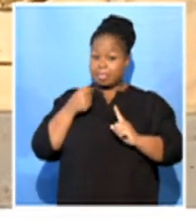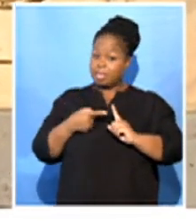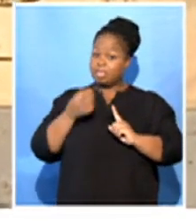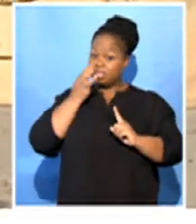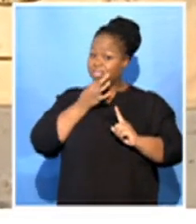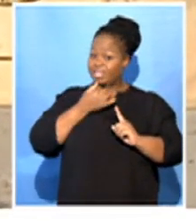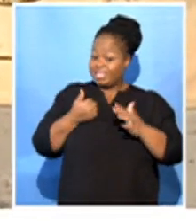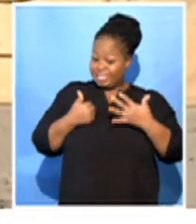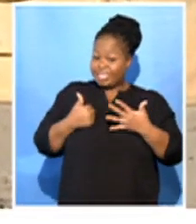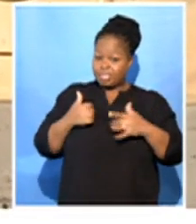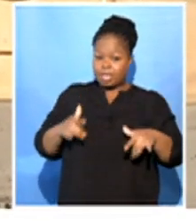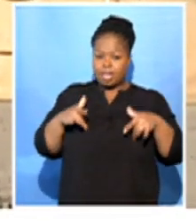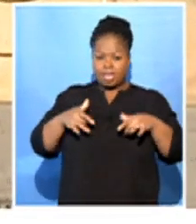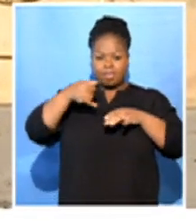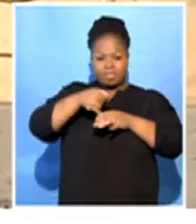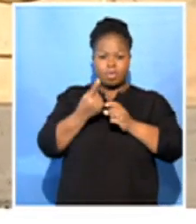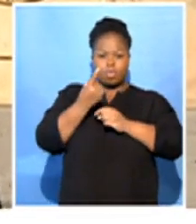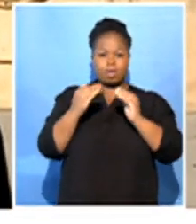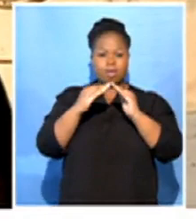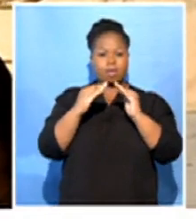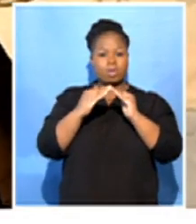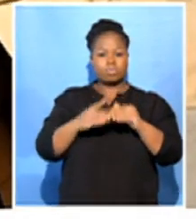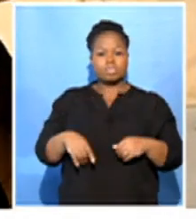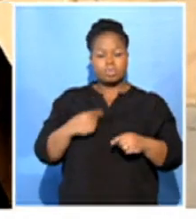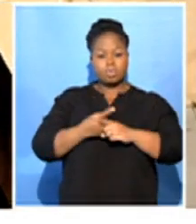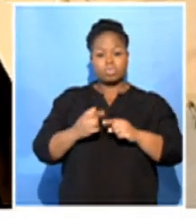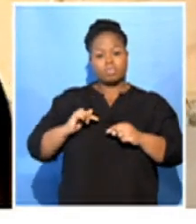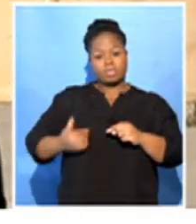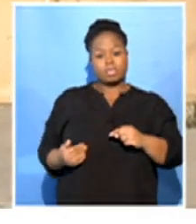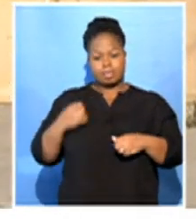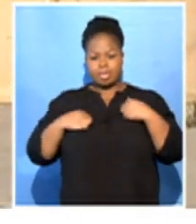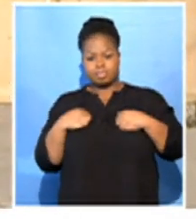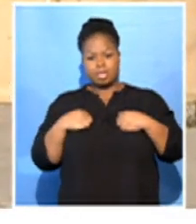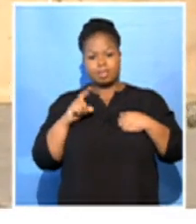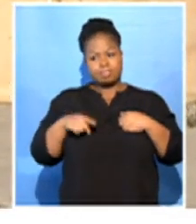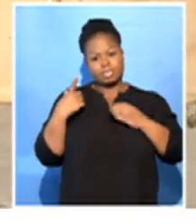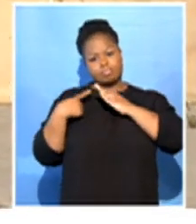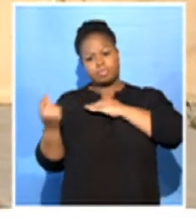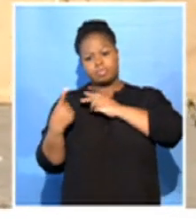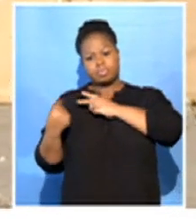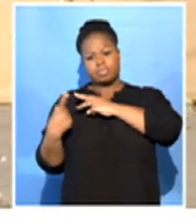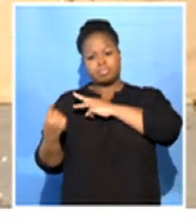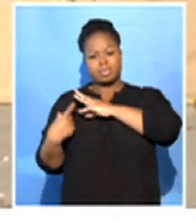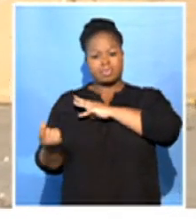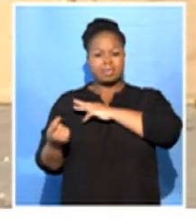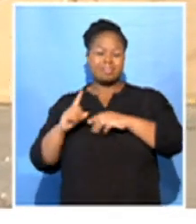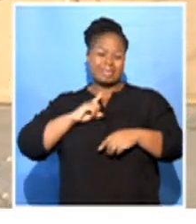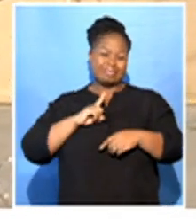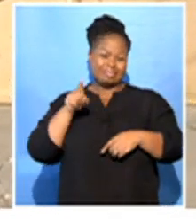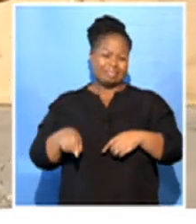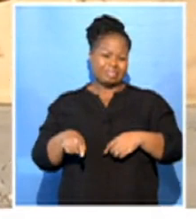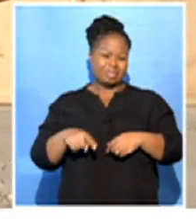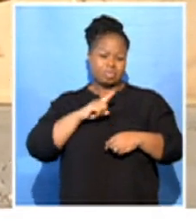saying there are 6 inside the house, and whenever the ladies needed to take a bath, they would all have to go out so